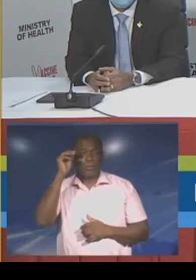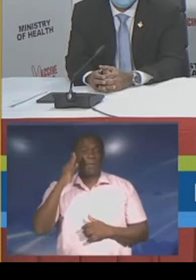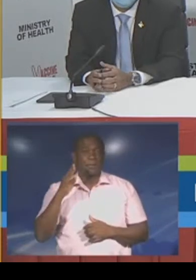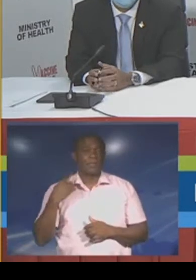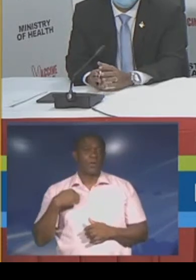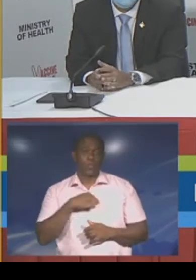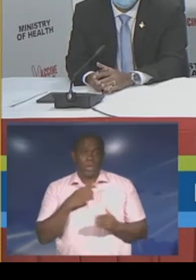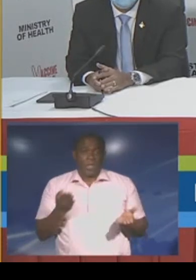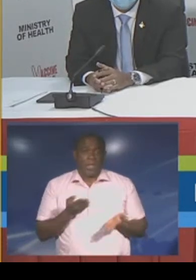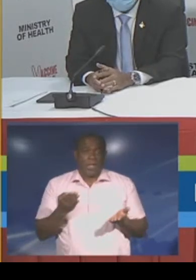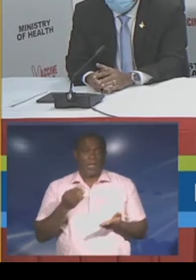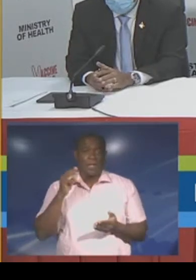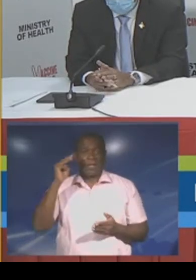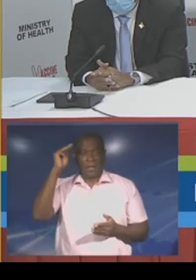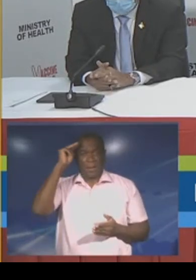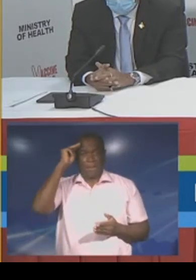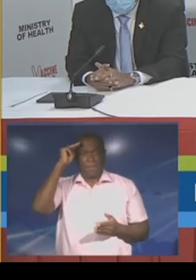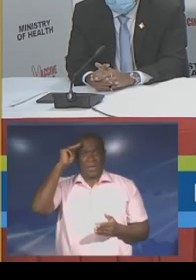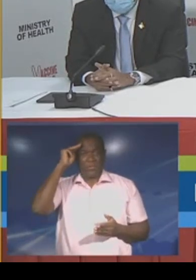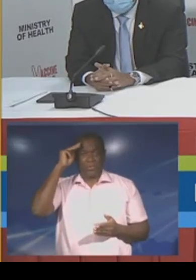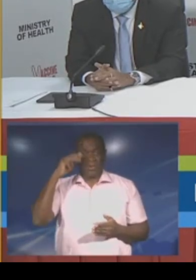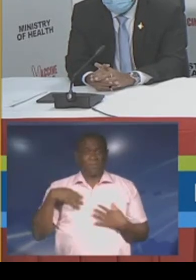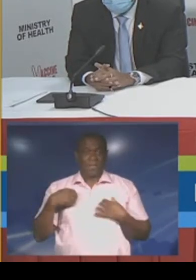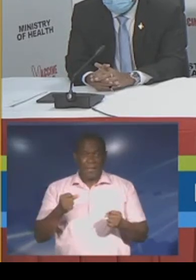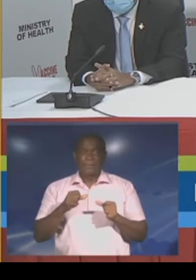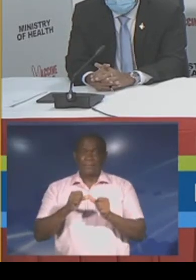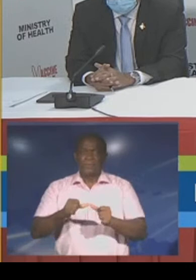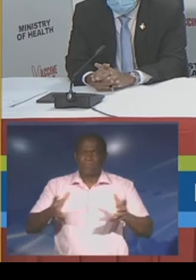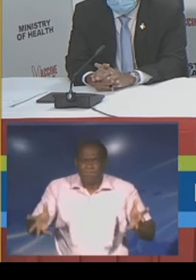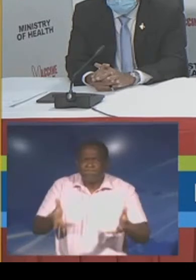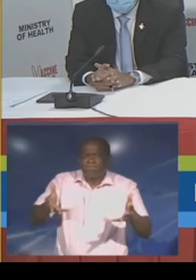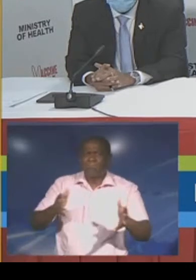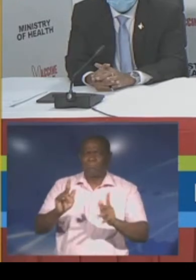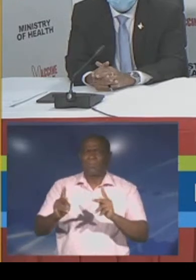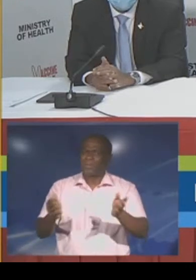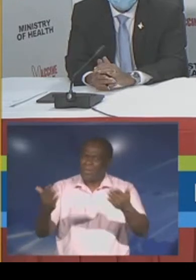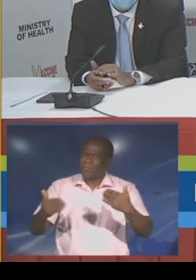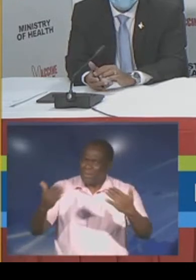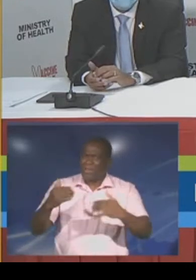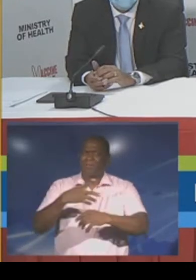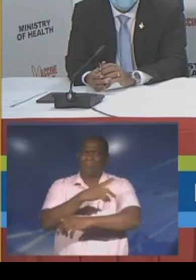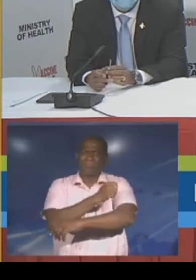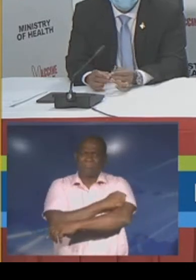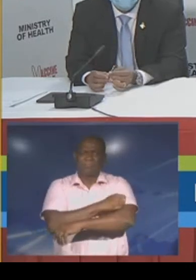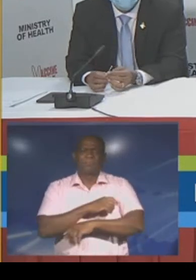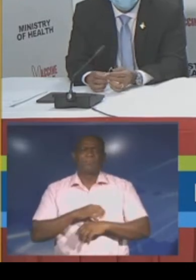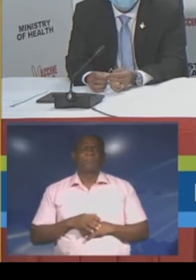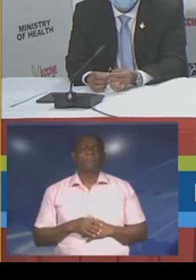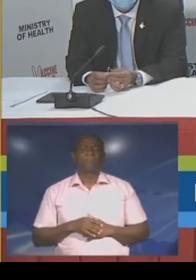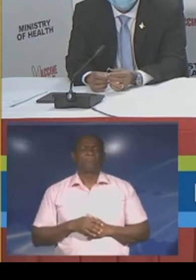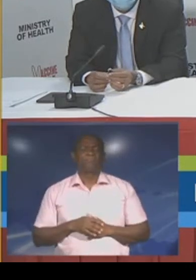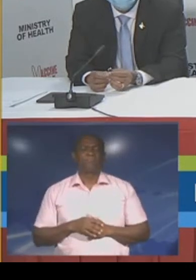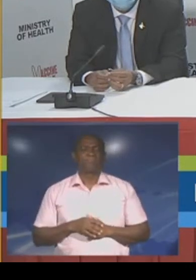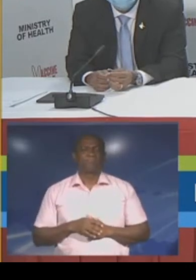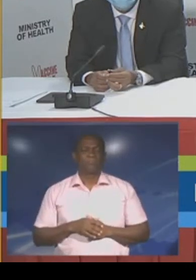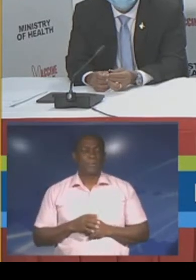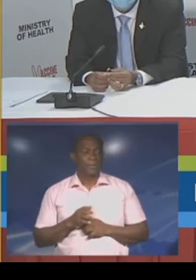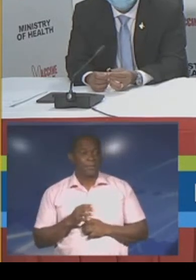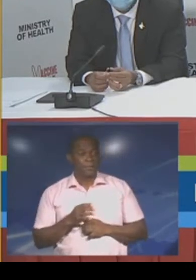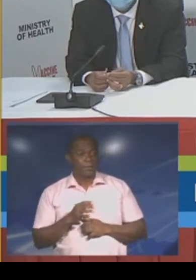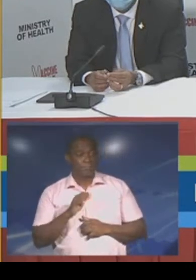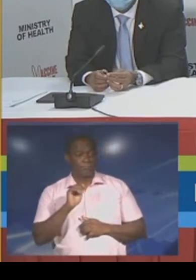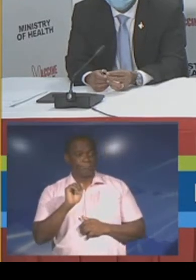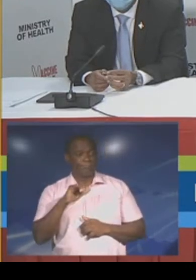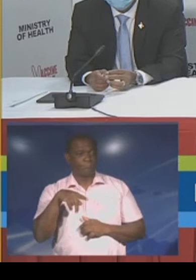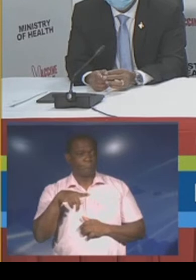get vaccinated, and please get boosted if you're vaccinated already. With that, we go back to azpnews.com for a